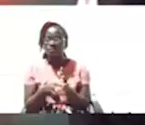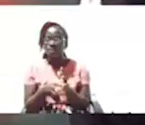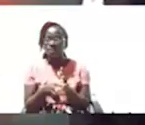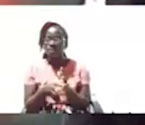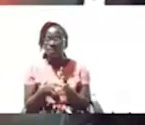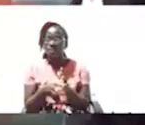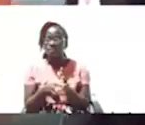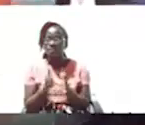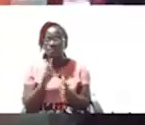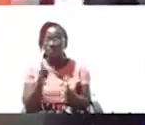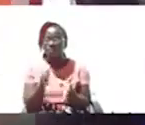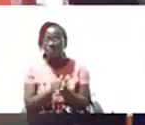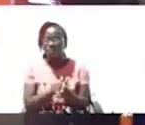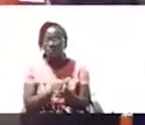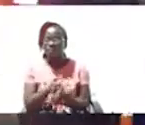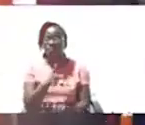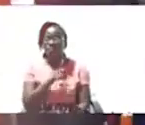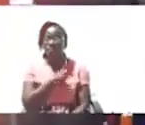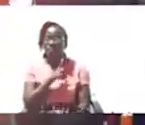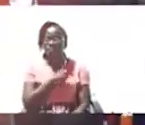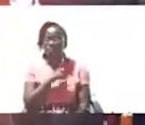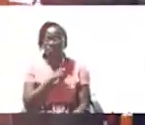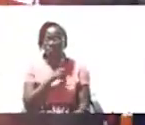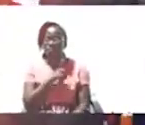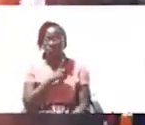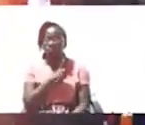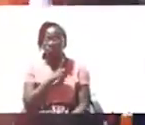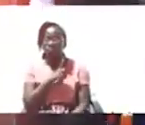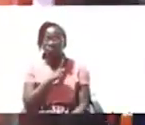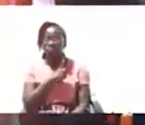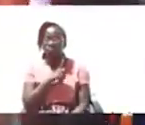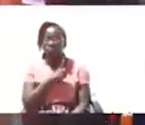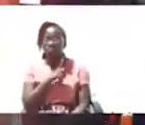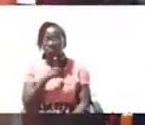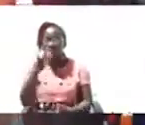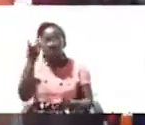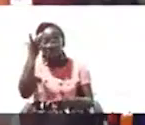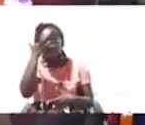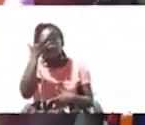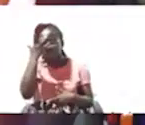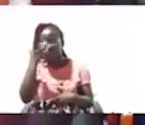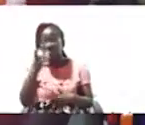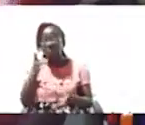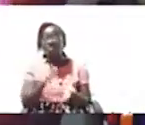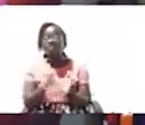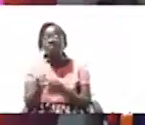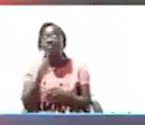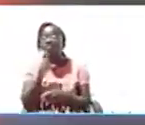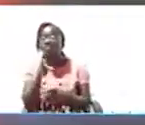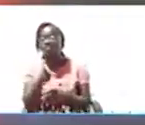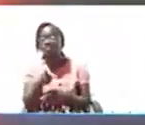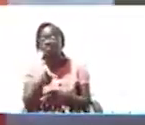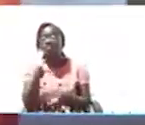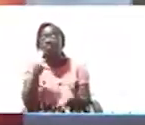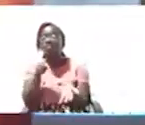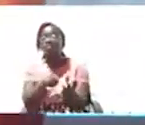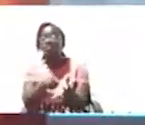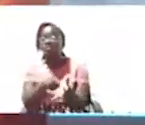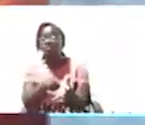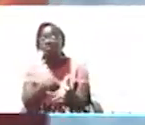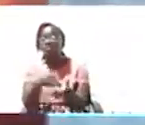when they were discussing and they said Lazarus was sick, Jesus said that this sickness is not unto